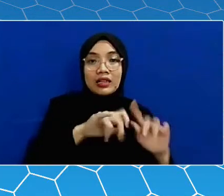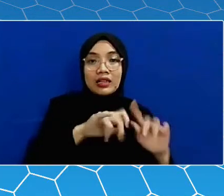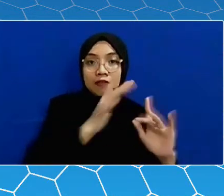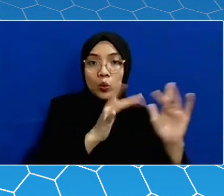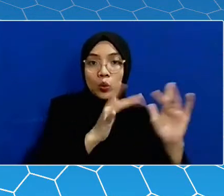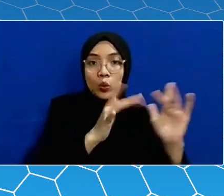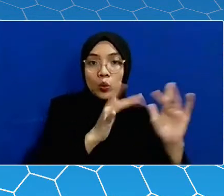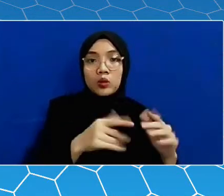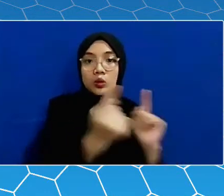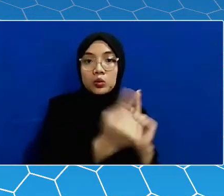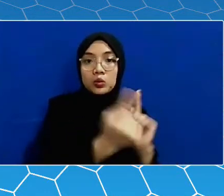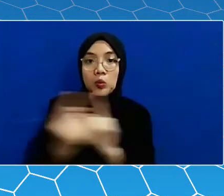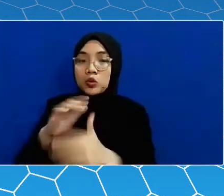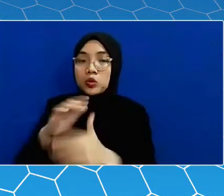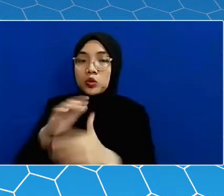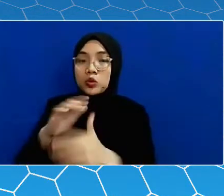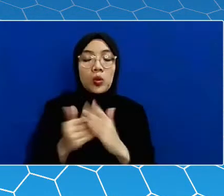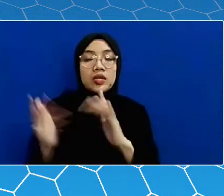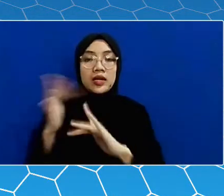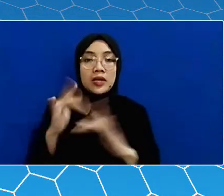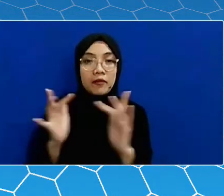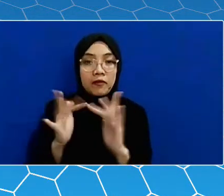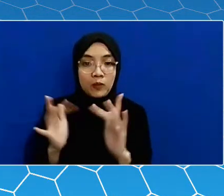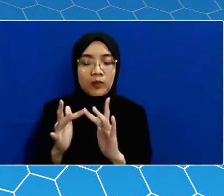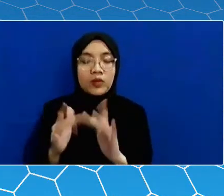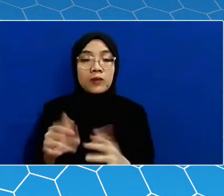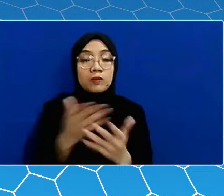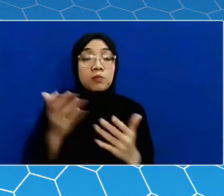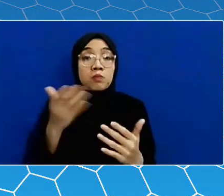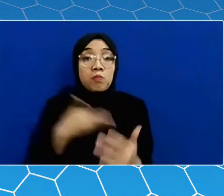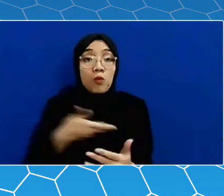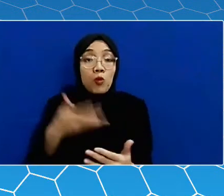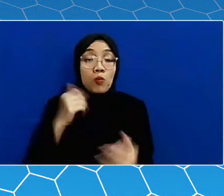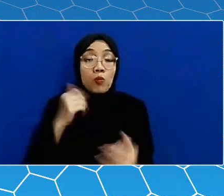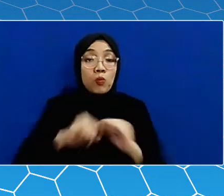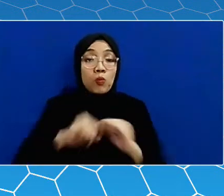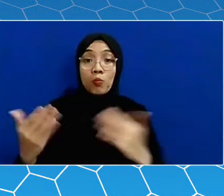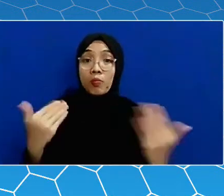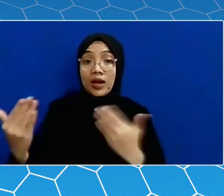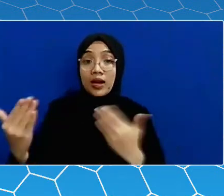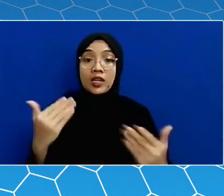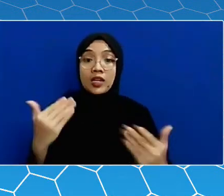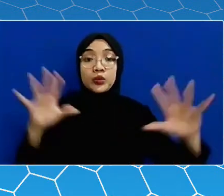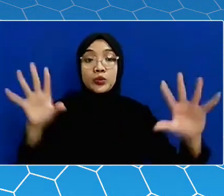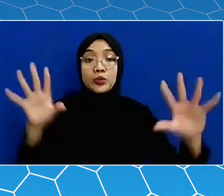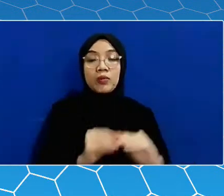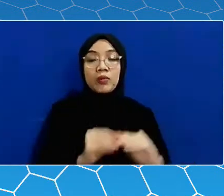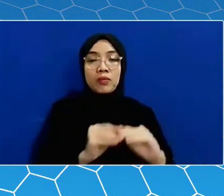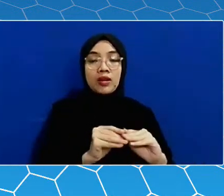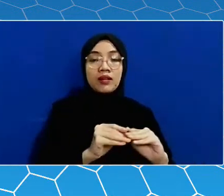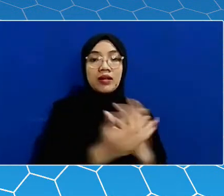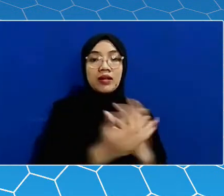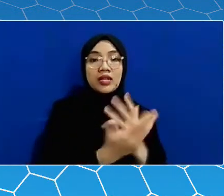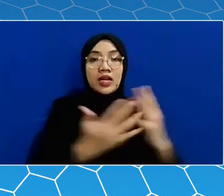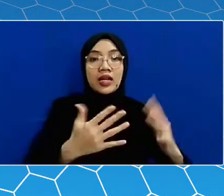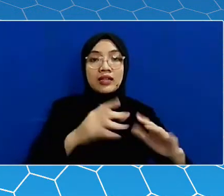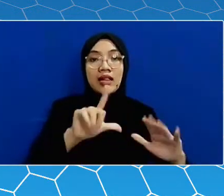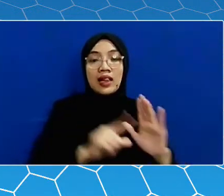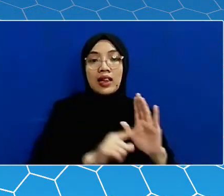if you are to compare our London population, which is, as I said, just between 8 and